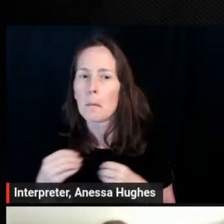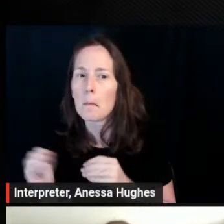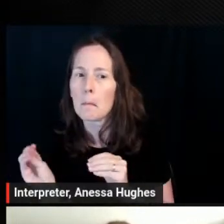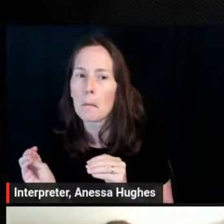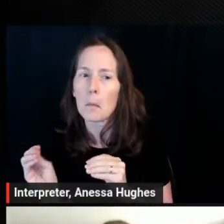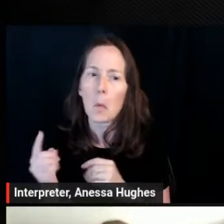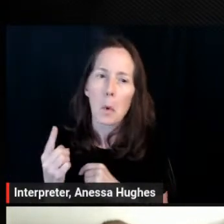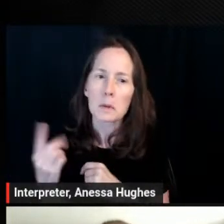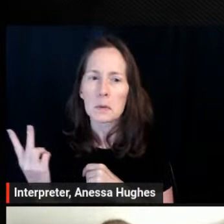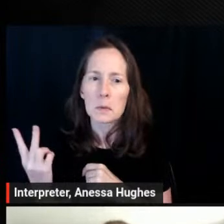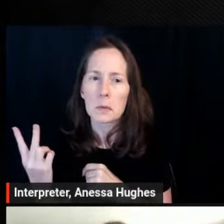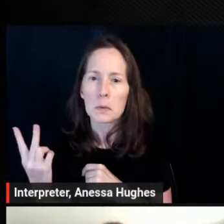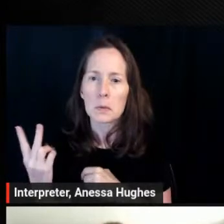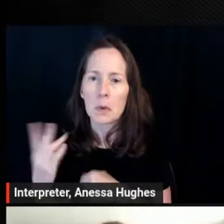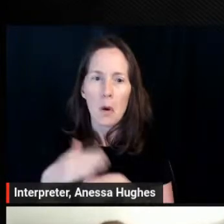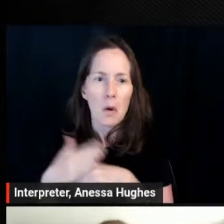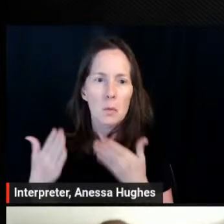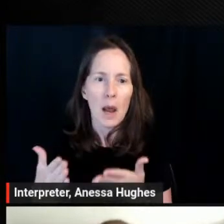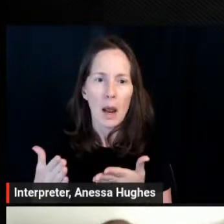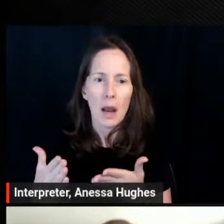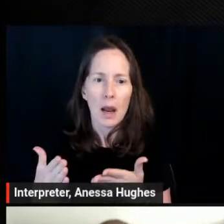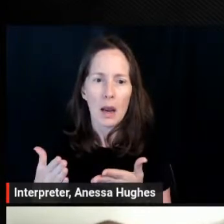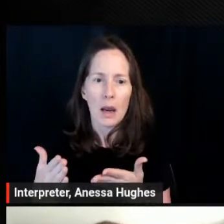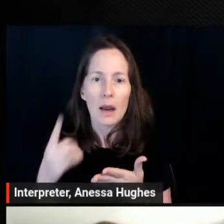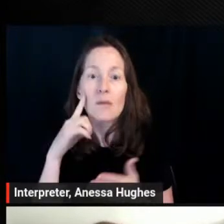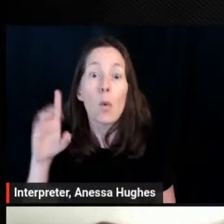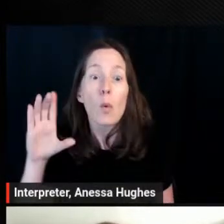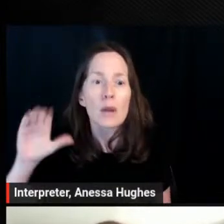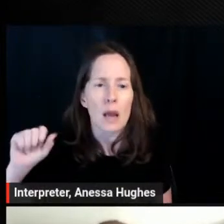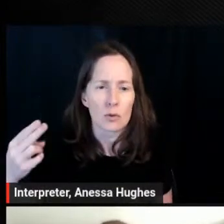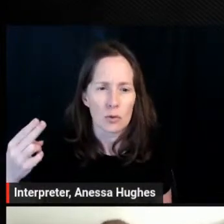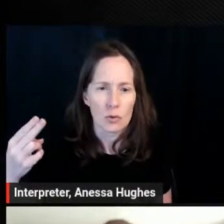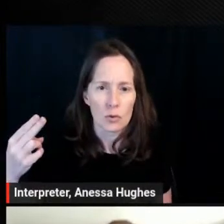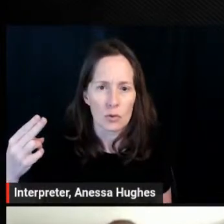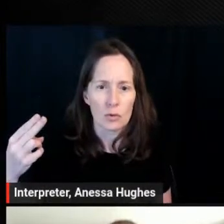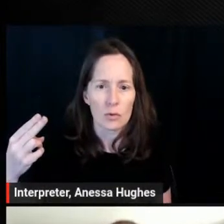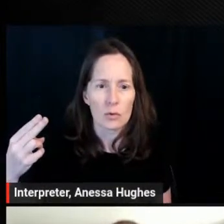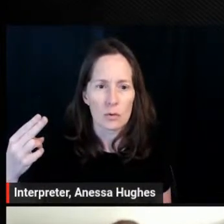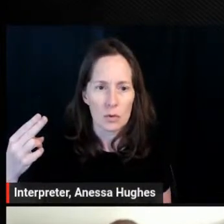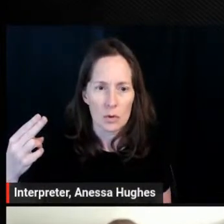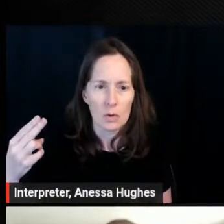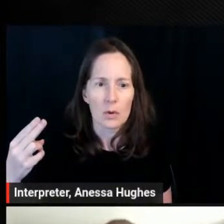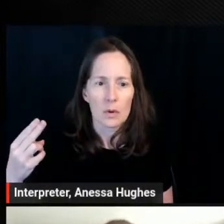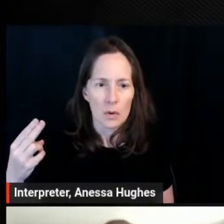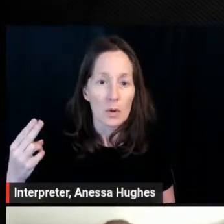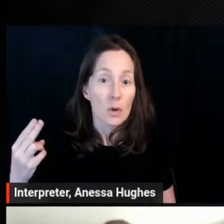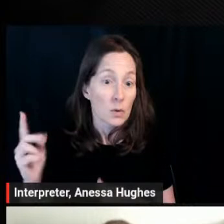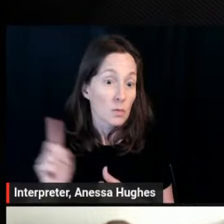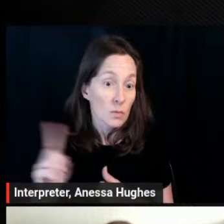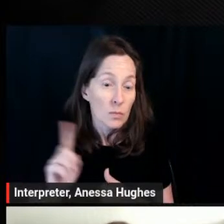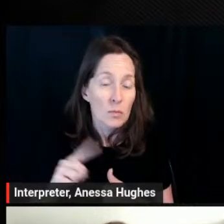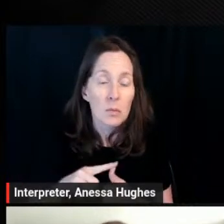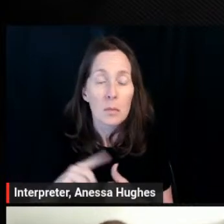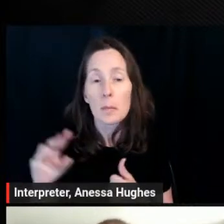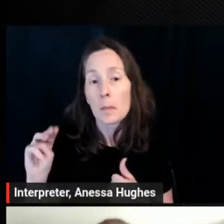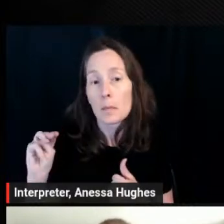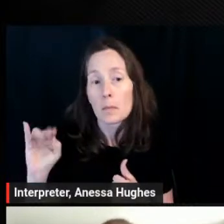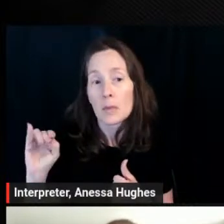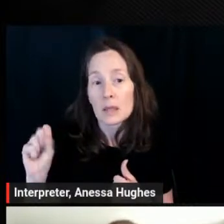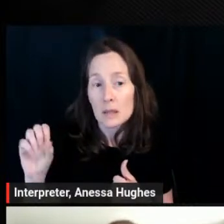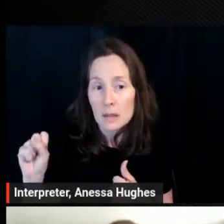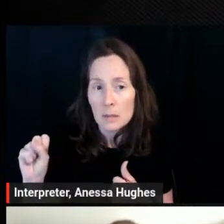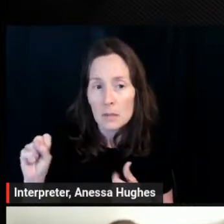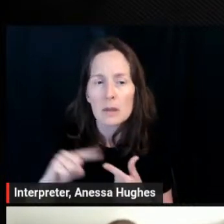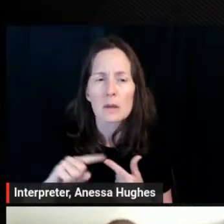furtive, all-cash deals to hard-up planters in the interior of Mississippi or Alabama, to men who